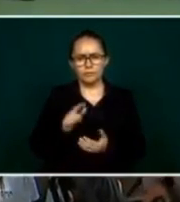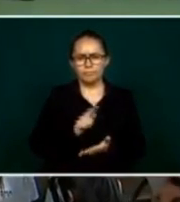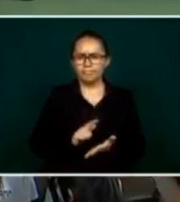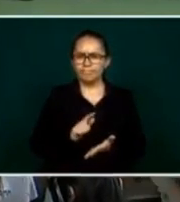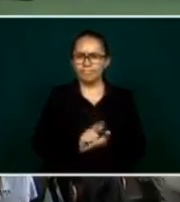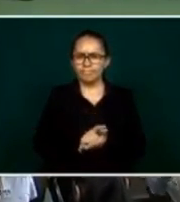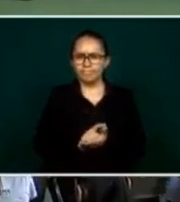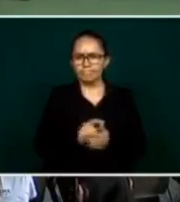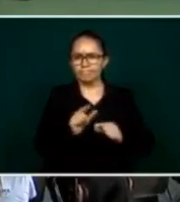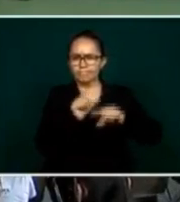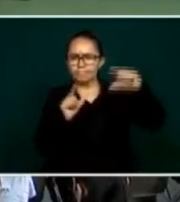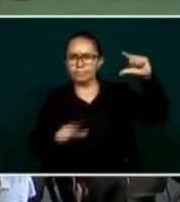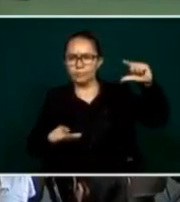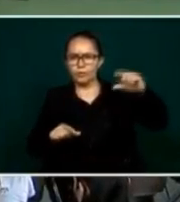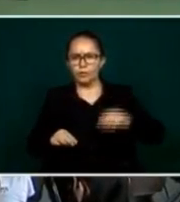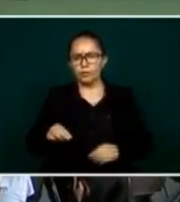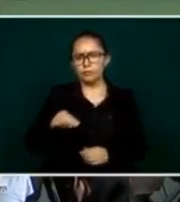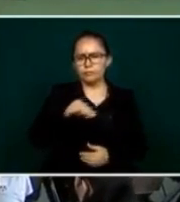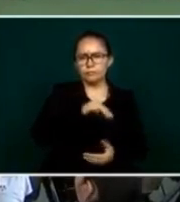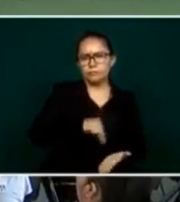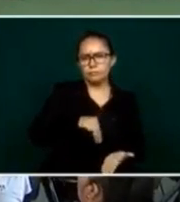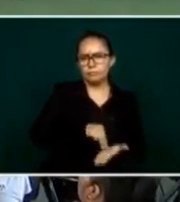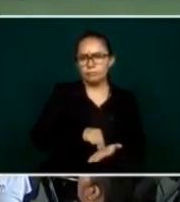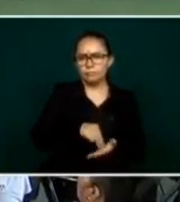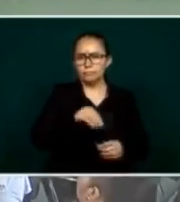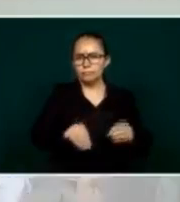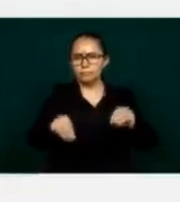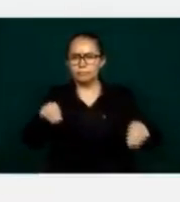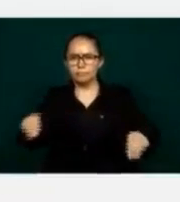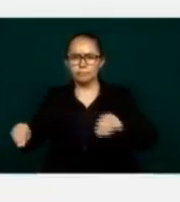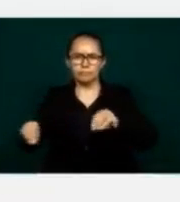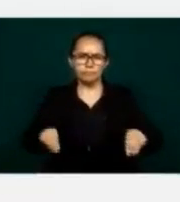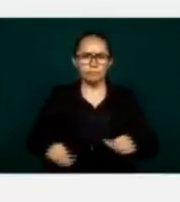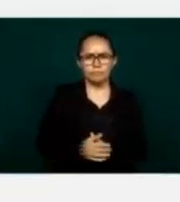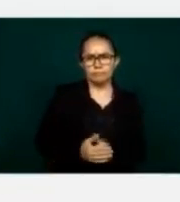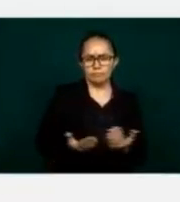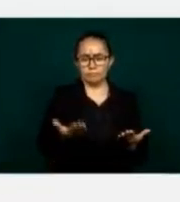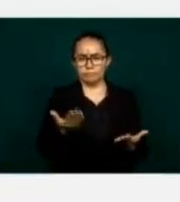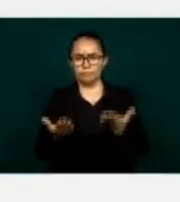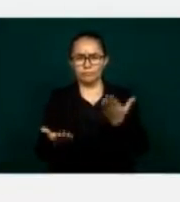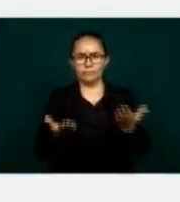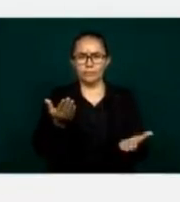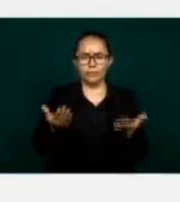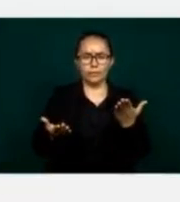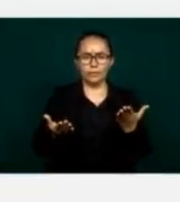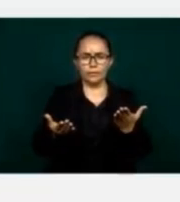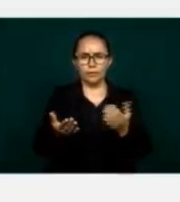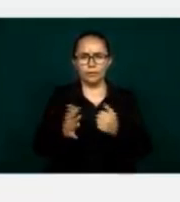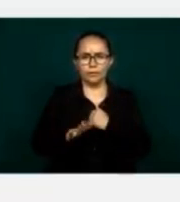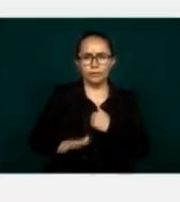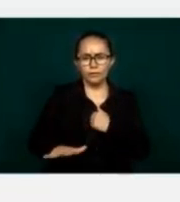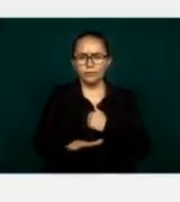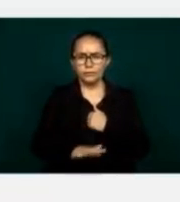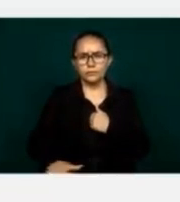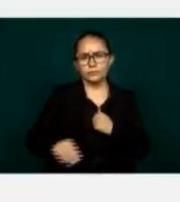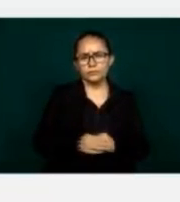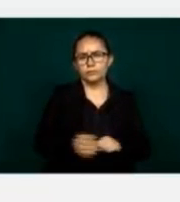If you take into consideration the national average and you compare it with the